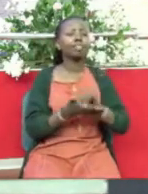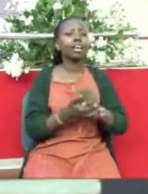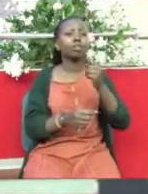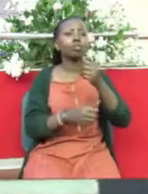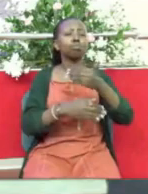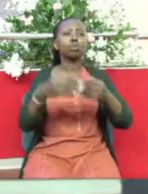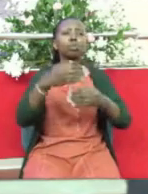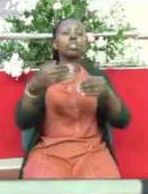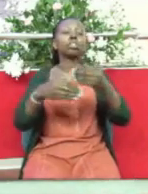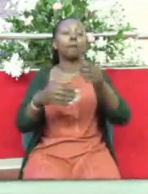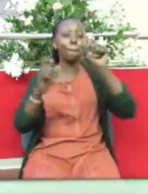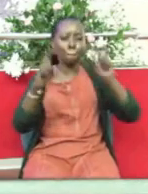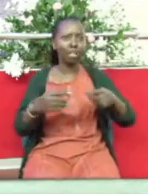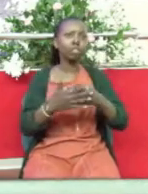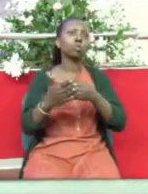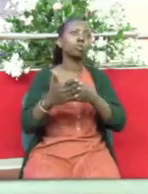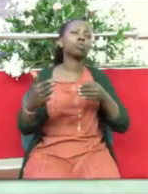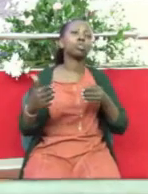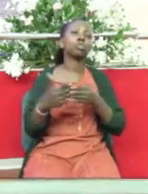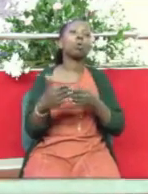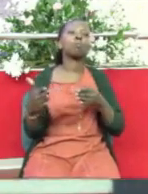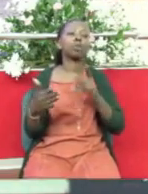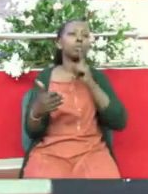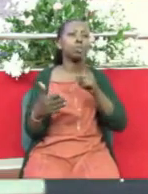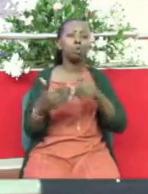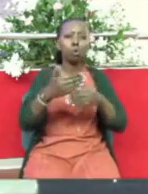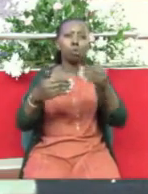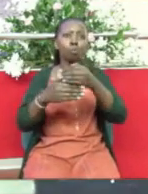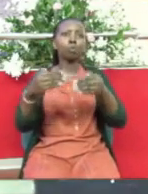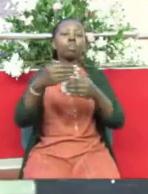and therefore the work ceased for a period of time. Na hivyo basi mfalme